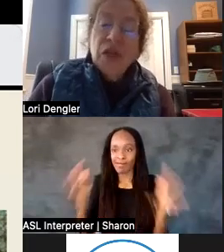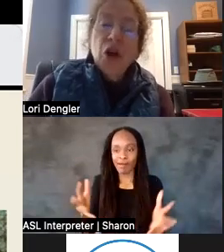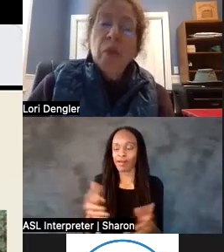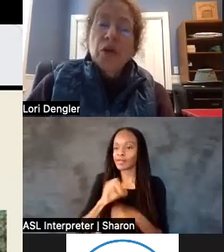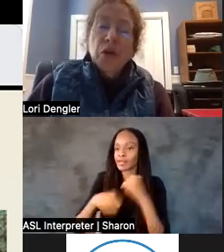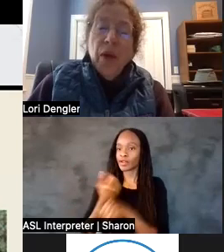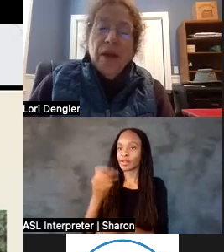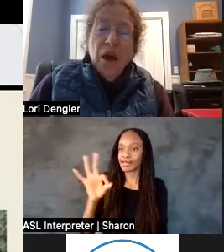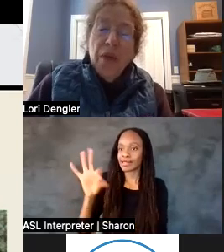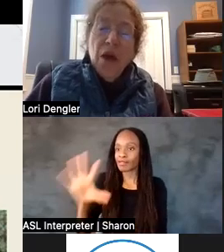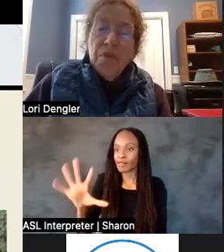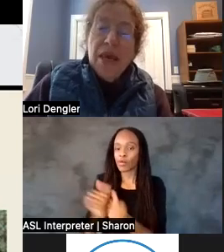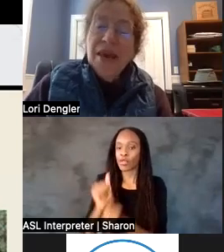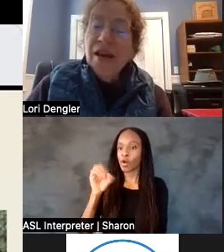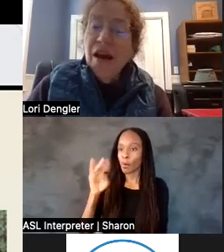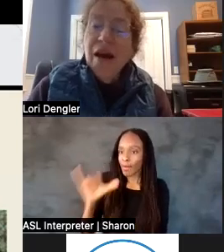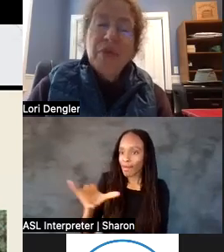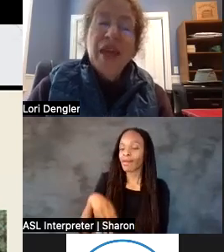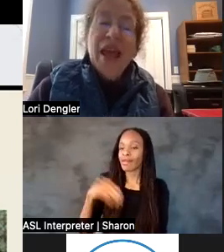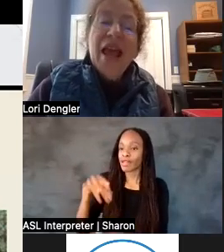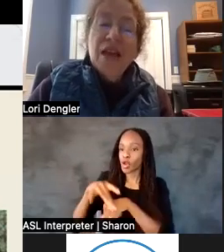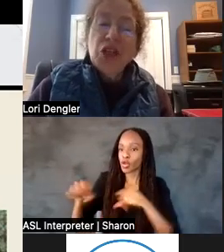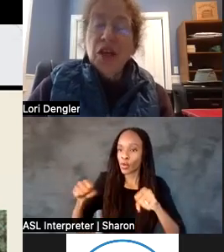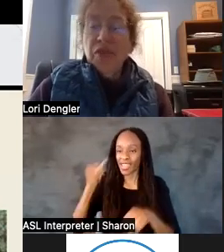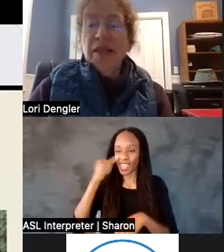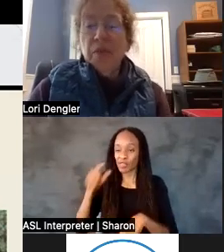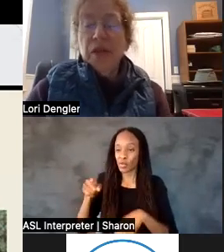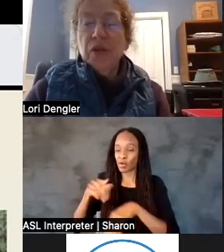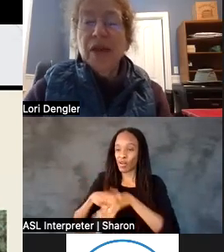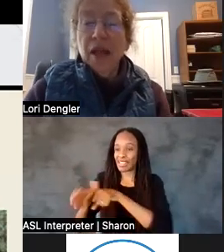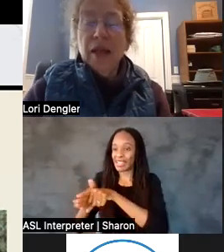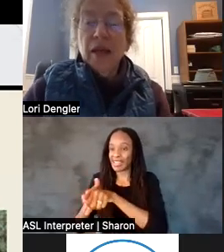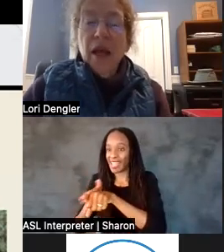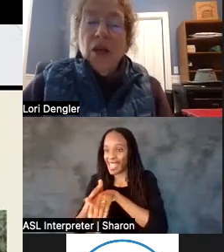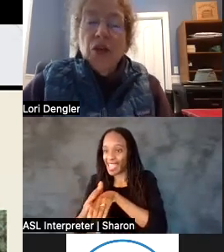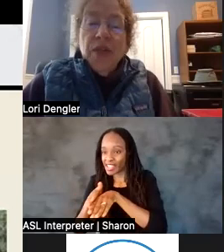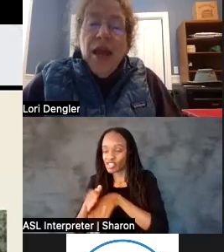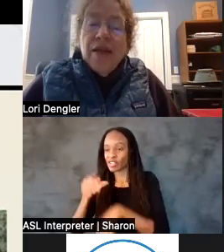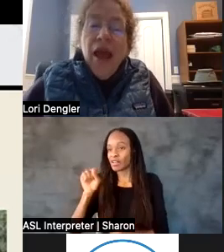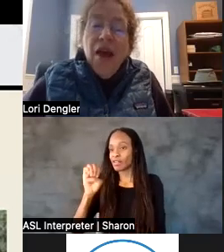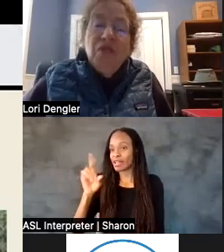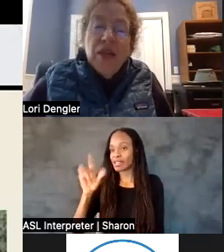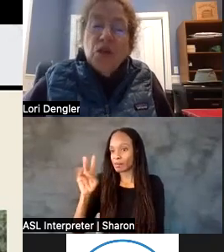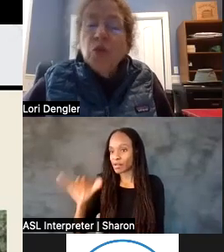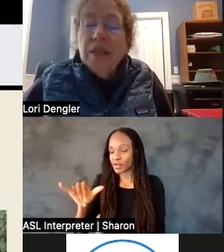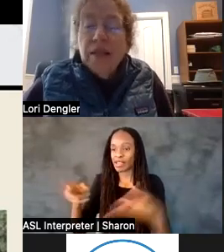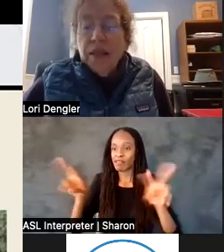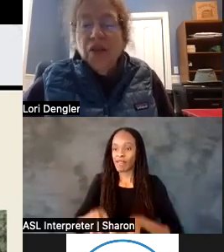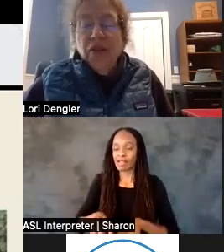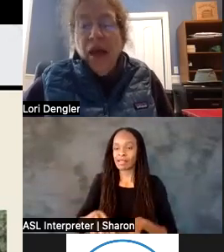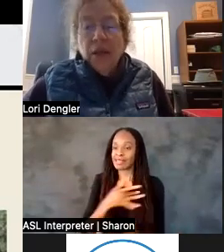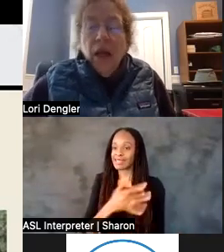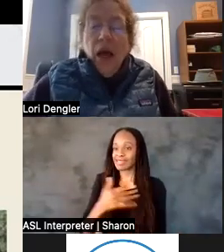in the Kobe earthquake about being on the edge of a sedimentary valley. You tend to have this